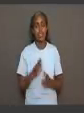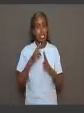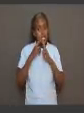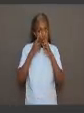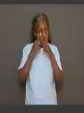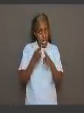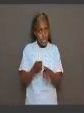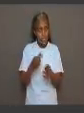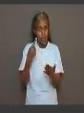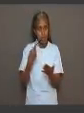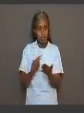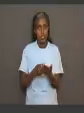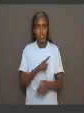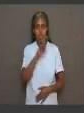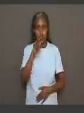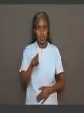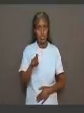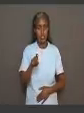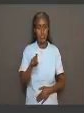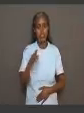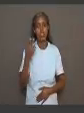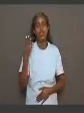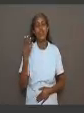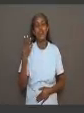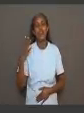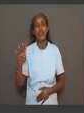answer to this question is